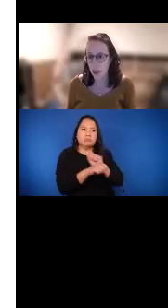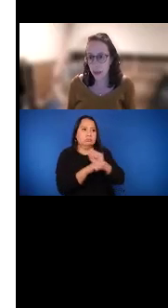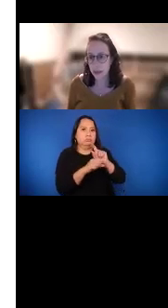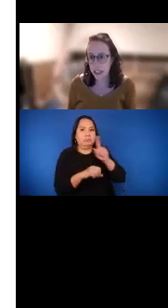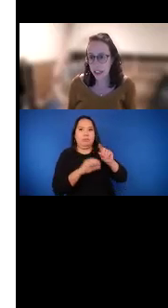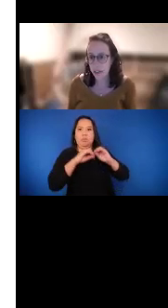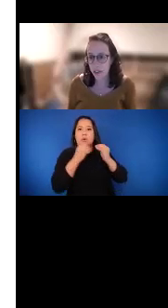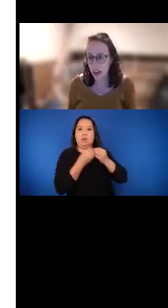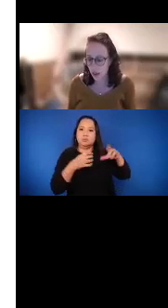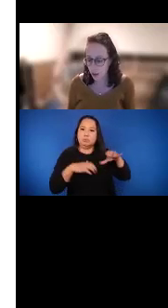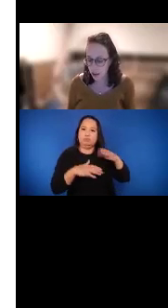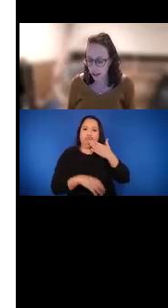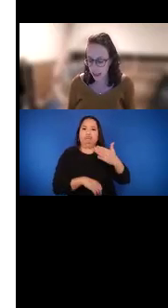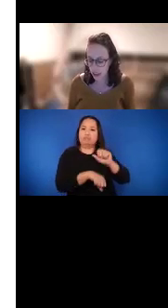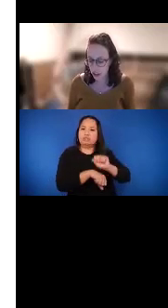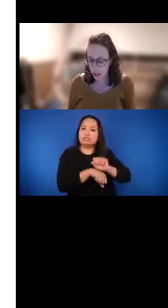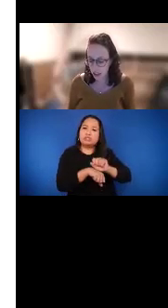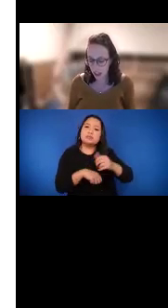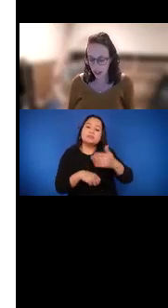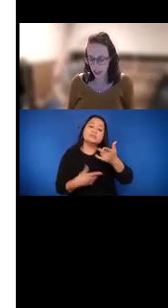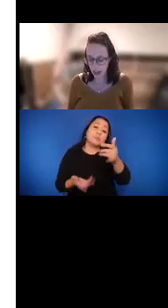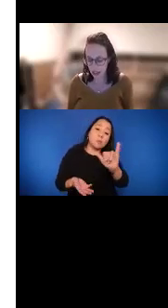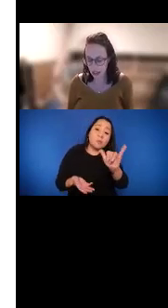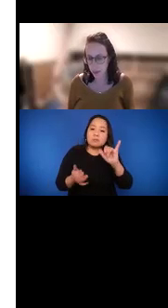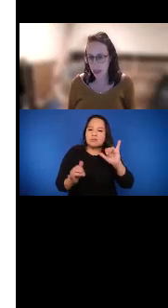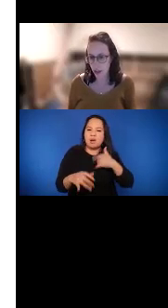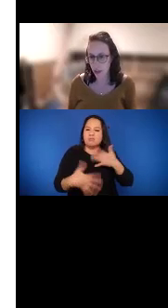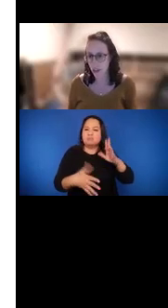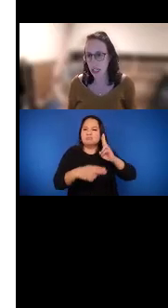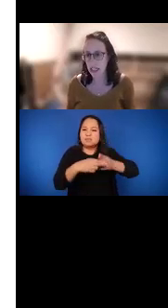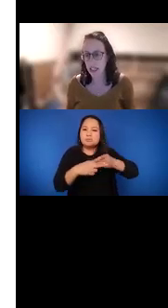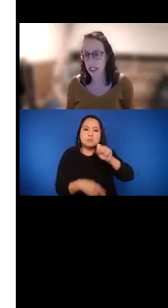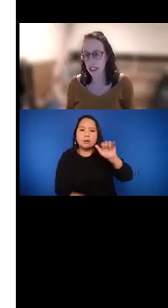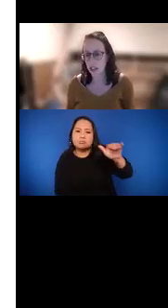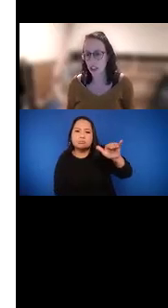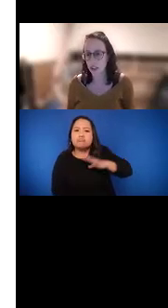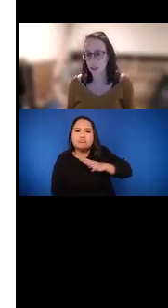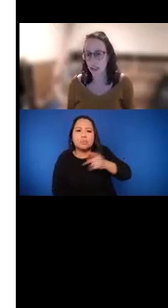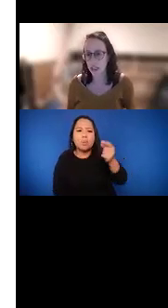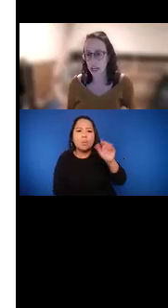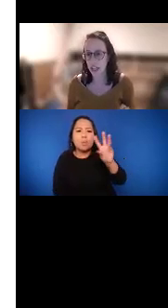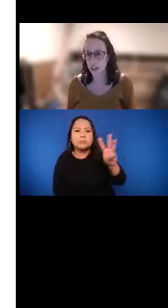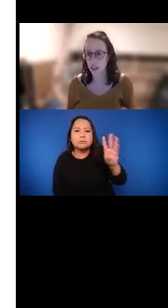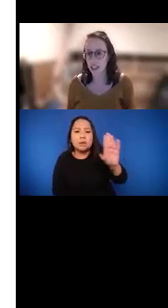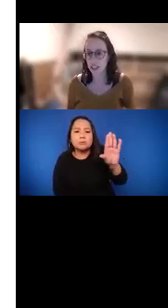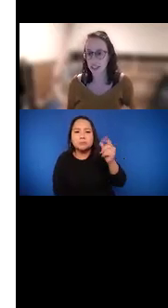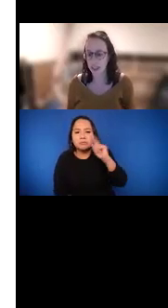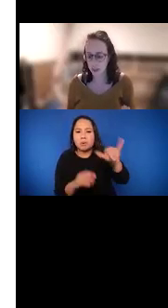for a website for that organization and make sure that the link starts with